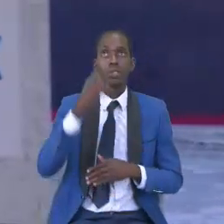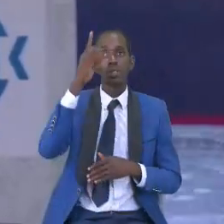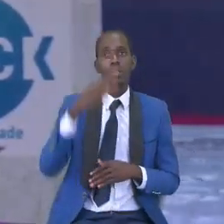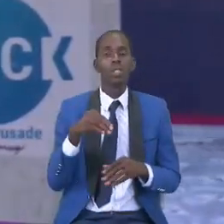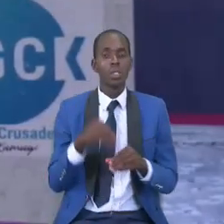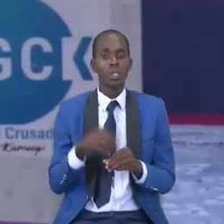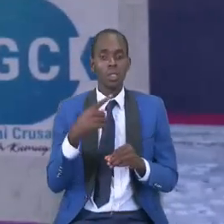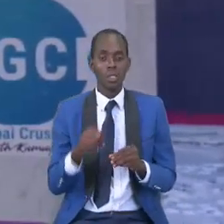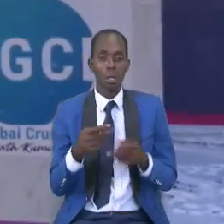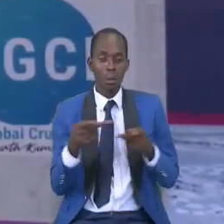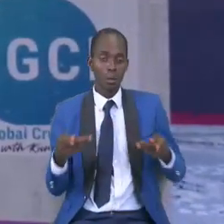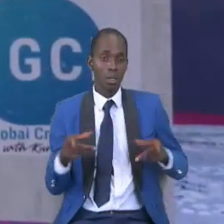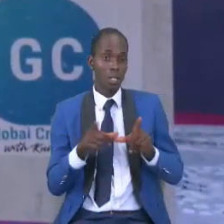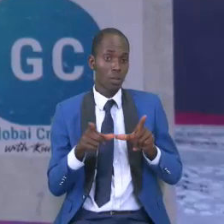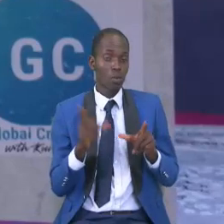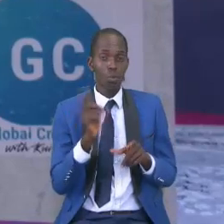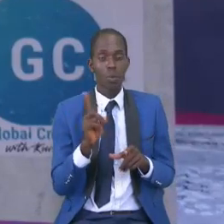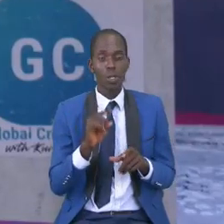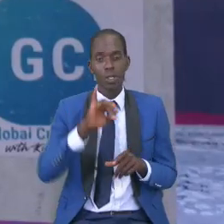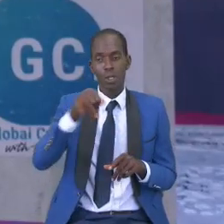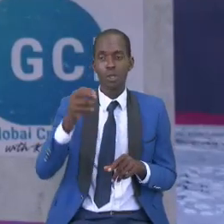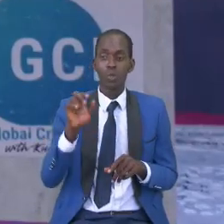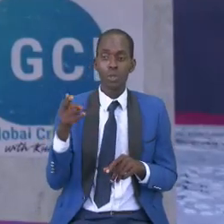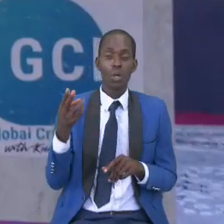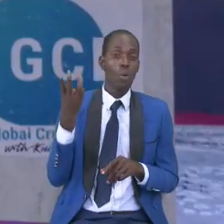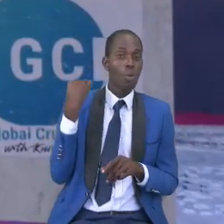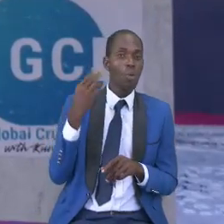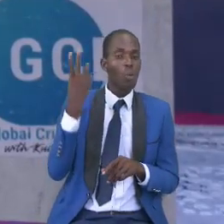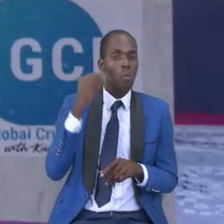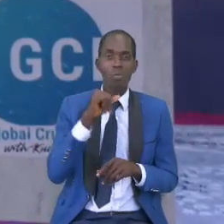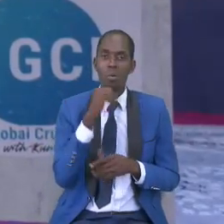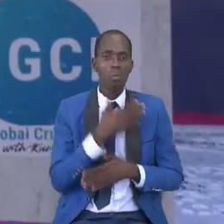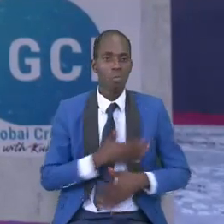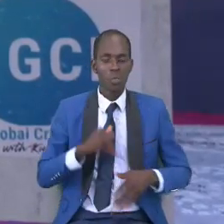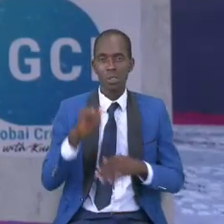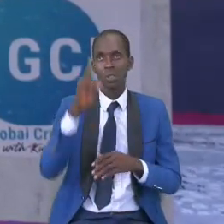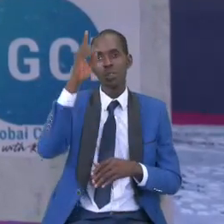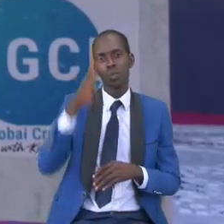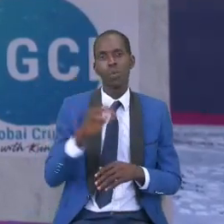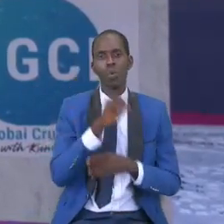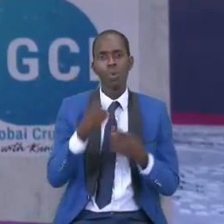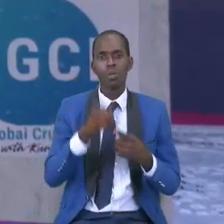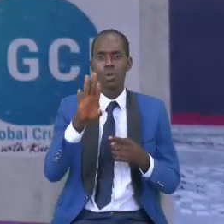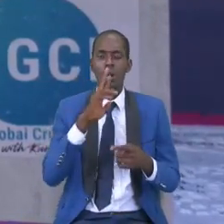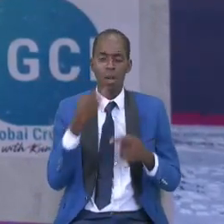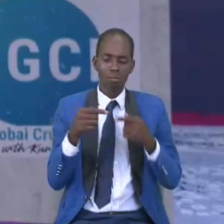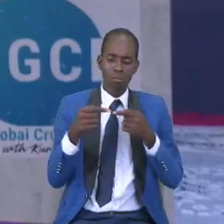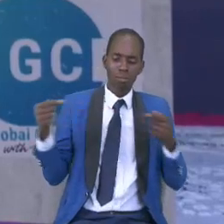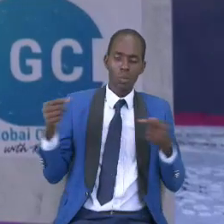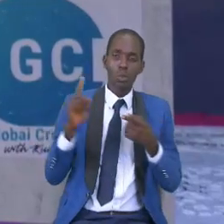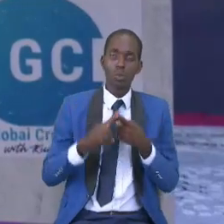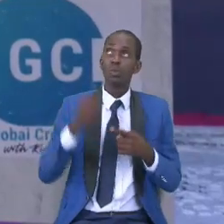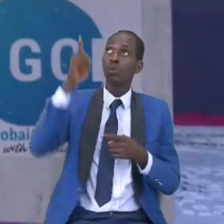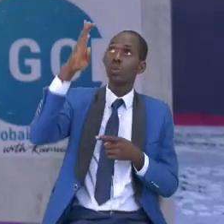that Jonah was, he wasn't pleasing God. And when you are carnal, when you're opposed to God, when you're against the will